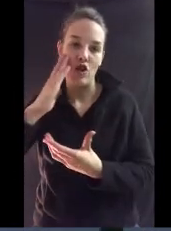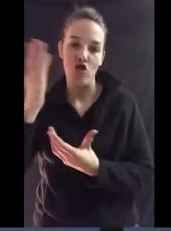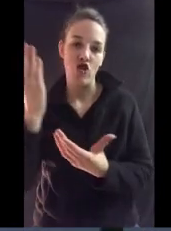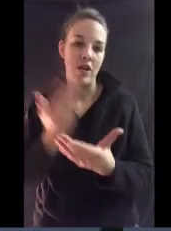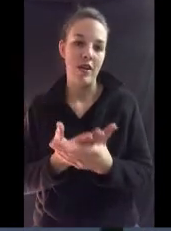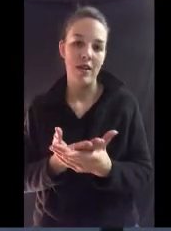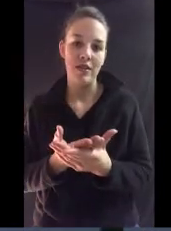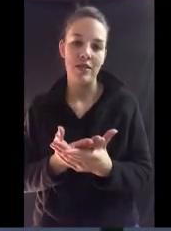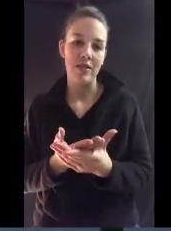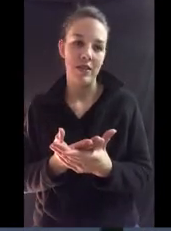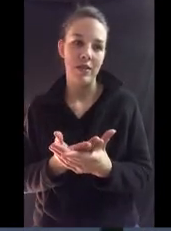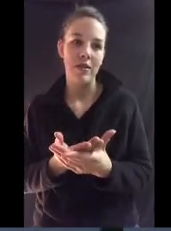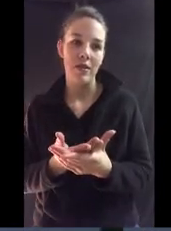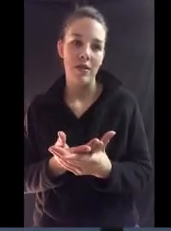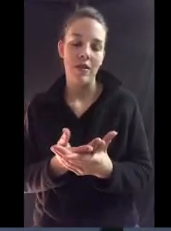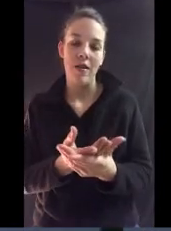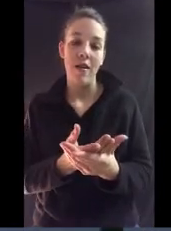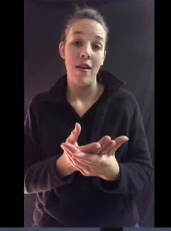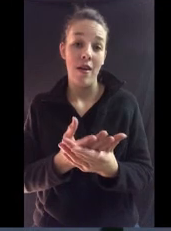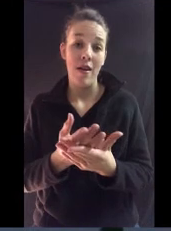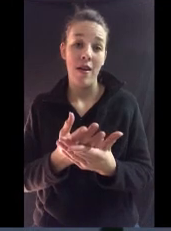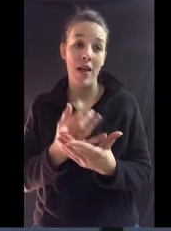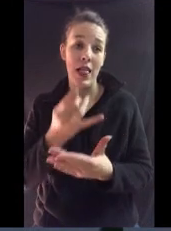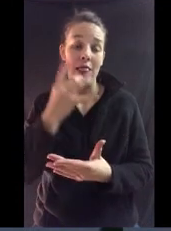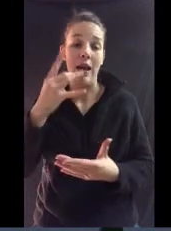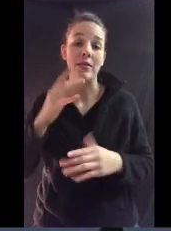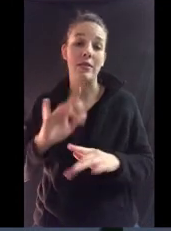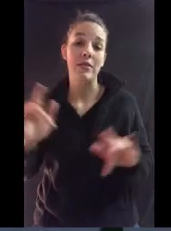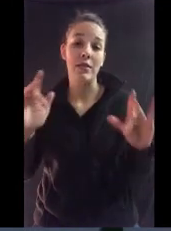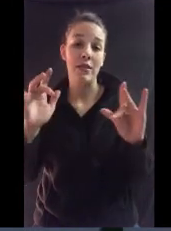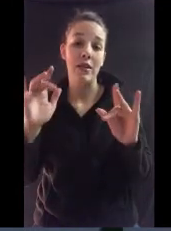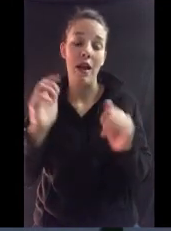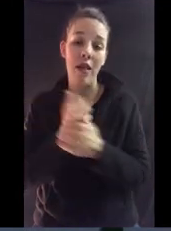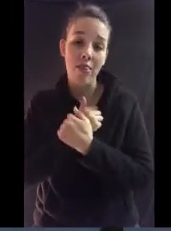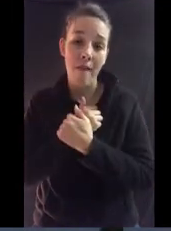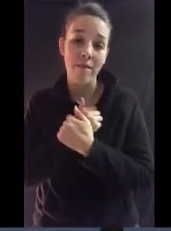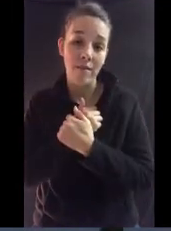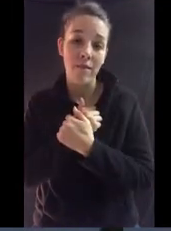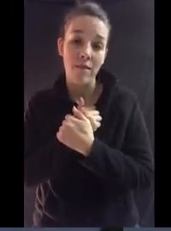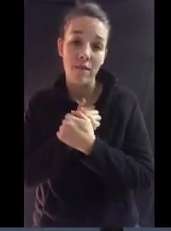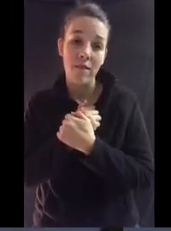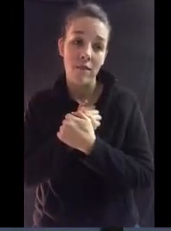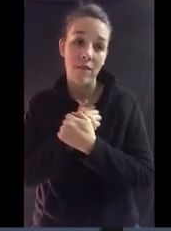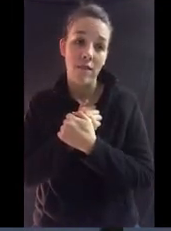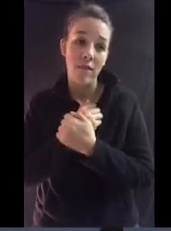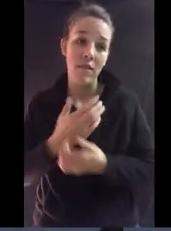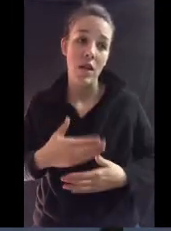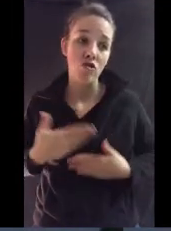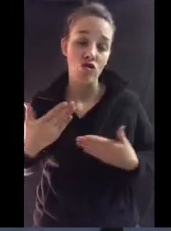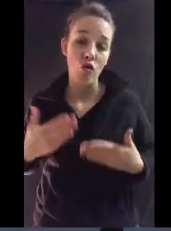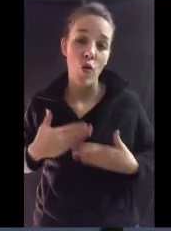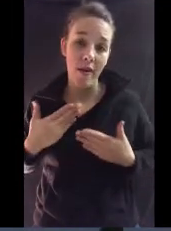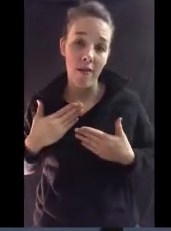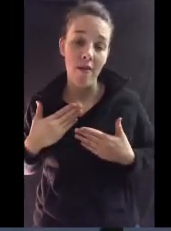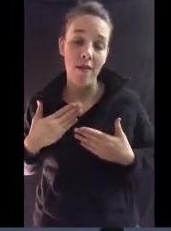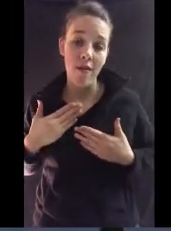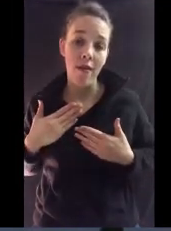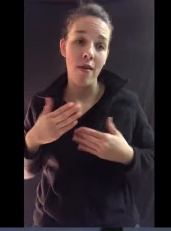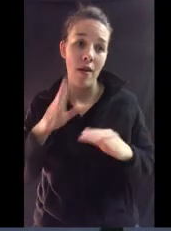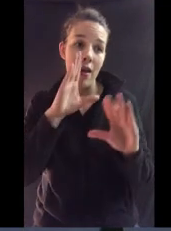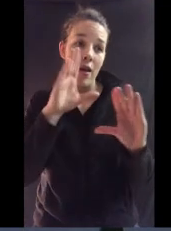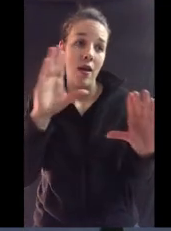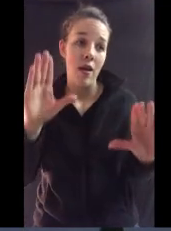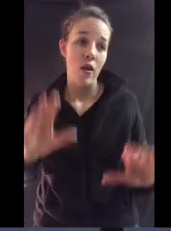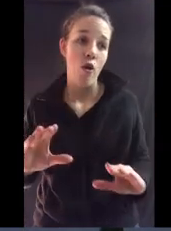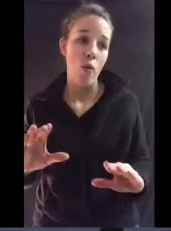going to bring goodness and light and love and